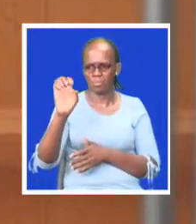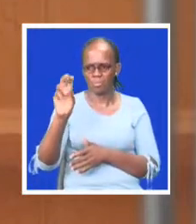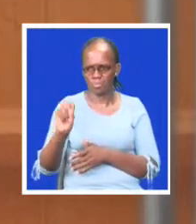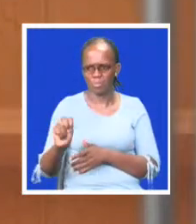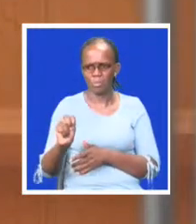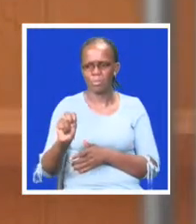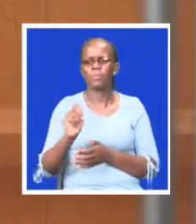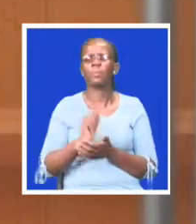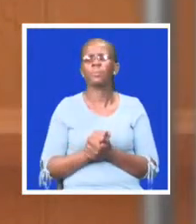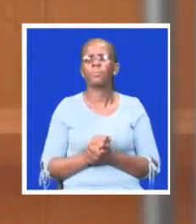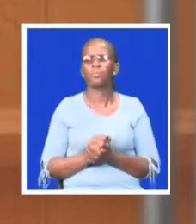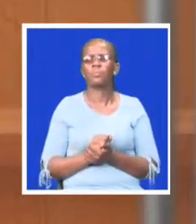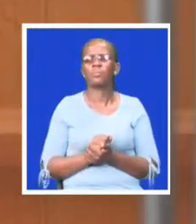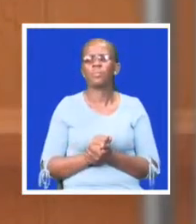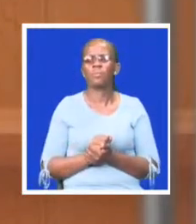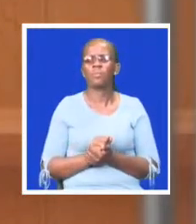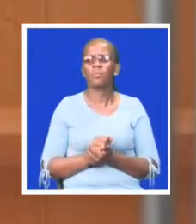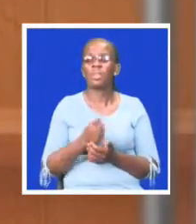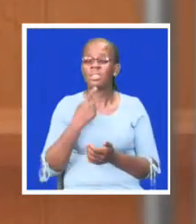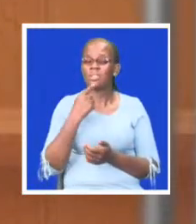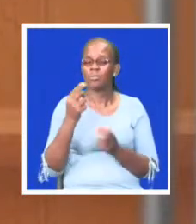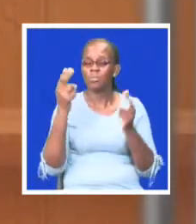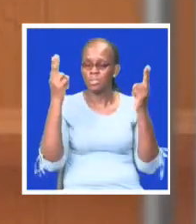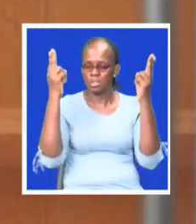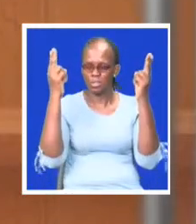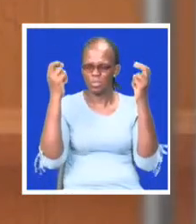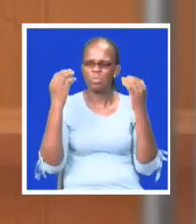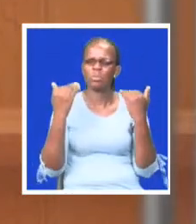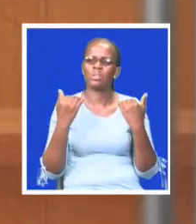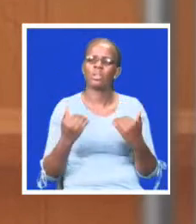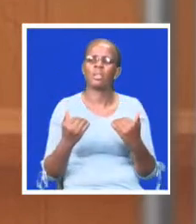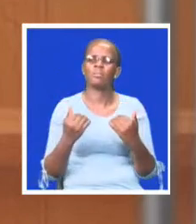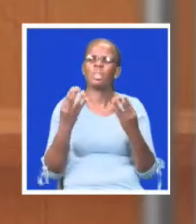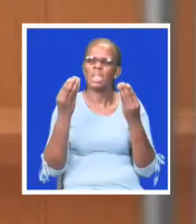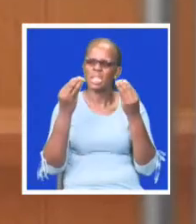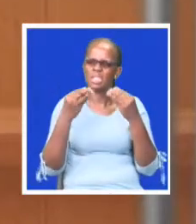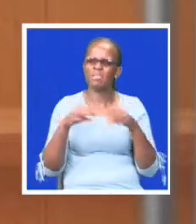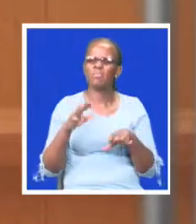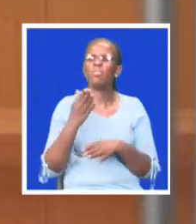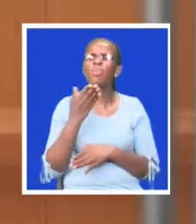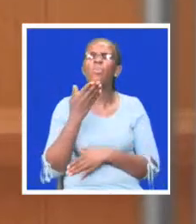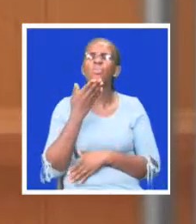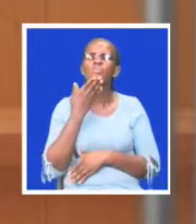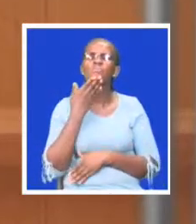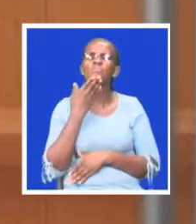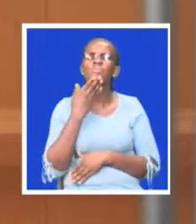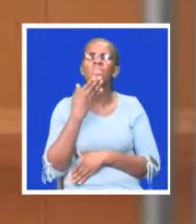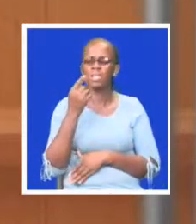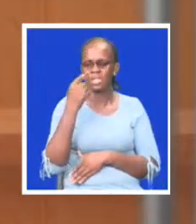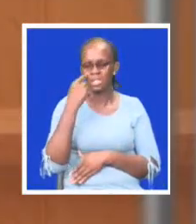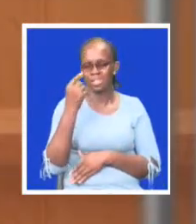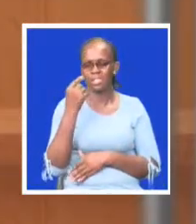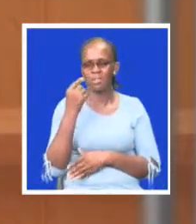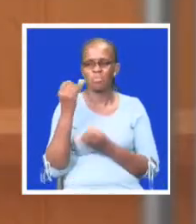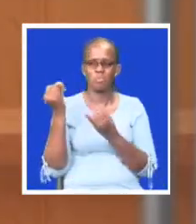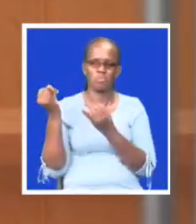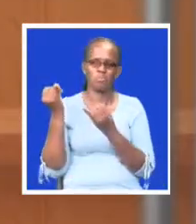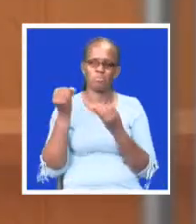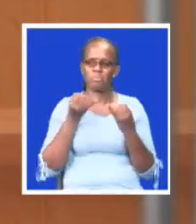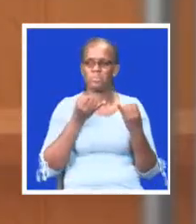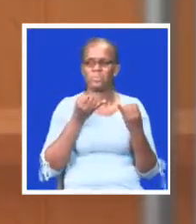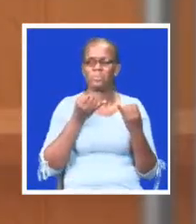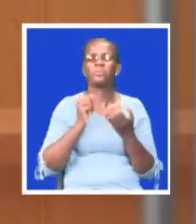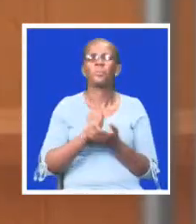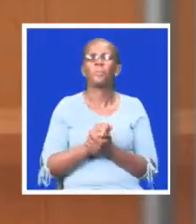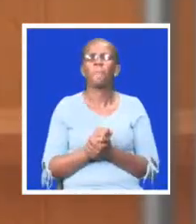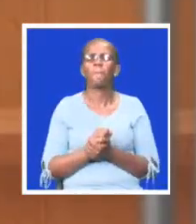Okay, we have said our topic is fall of man. Okay, let us look at our introduction.